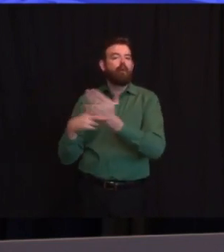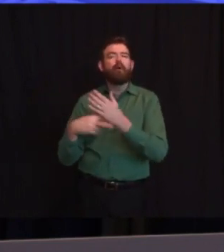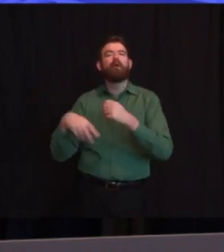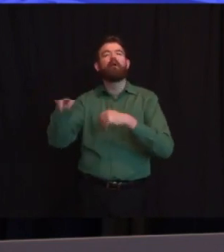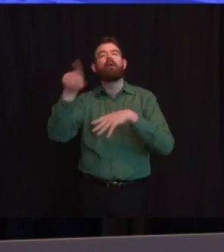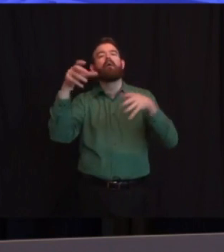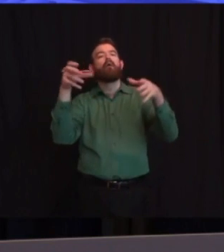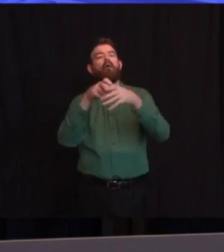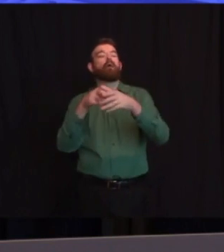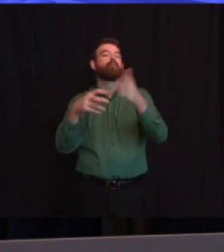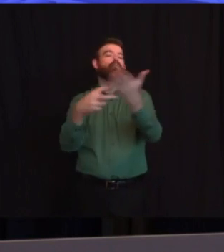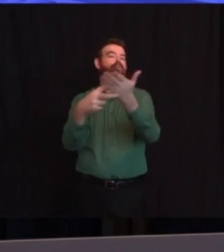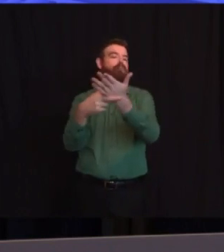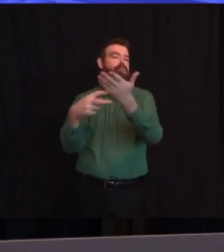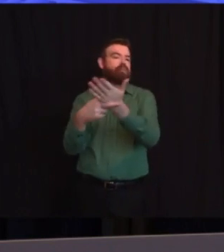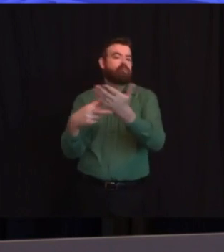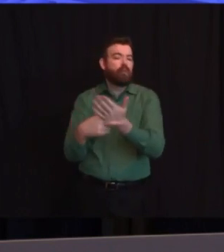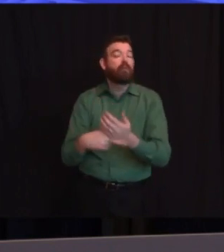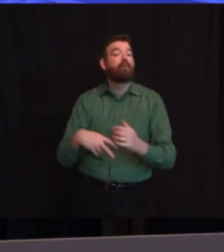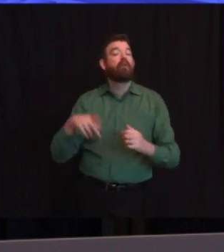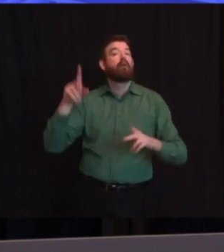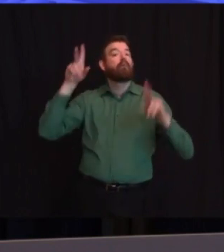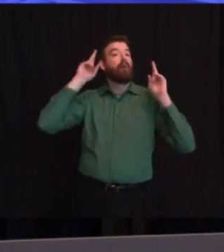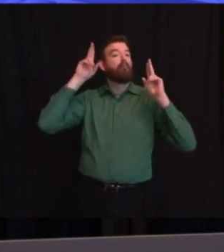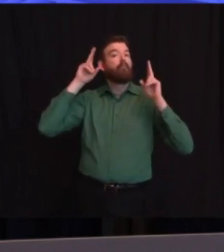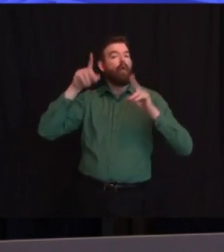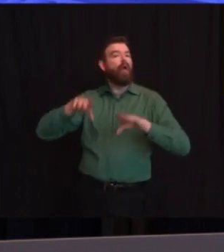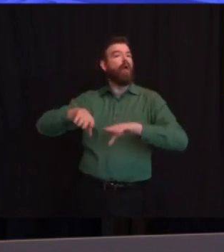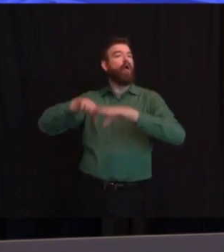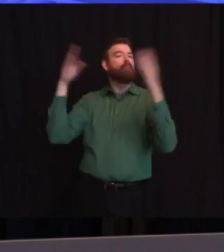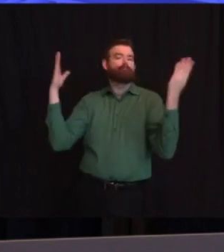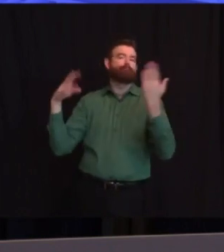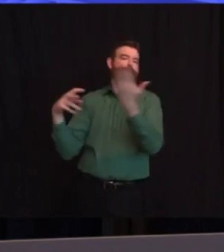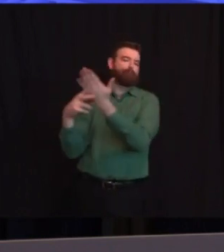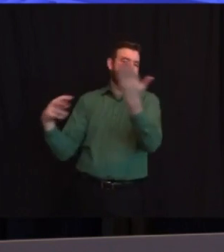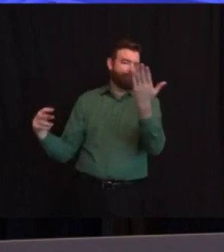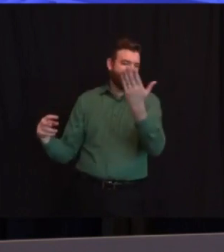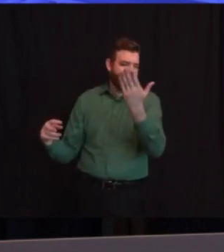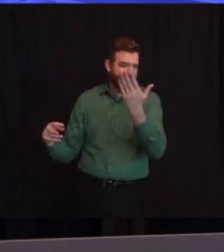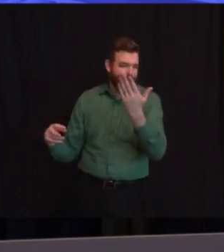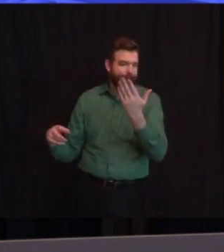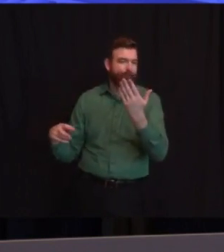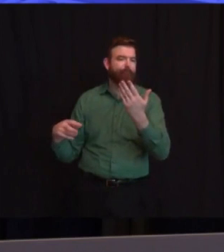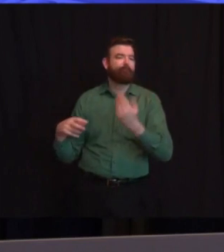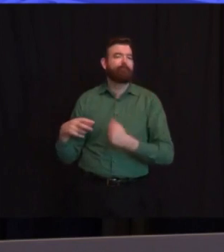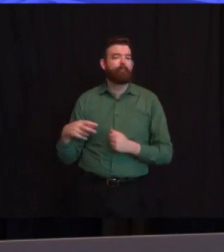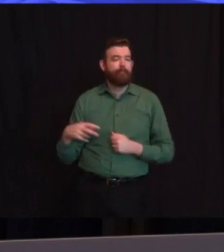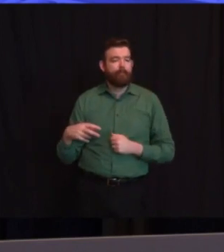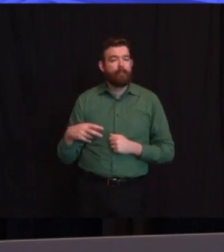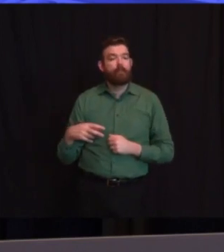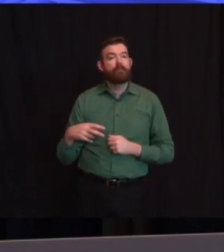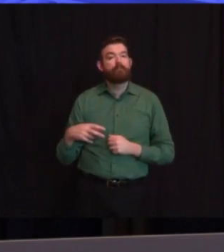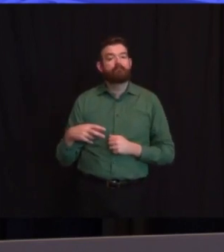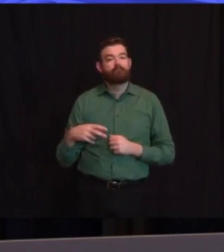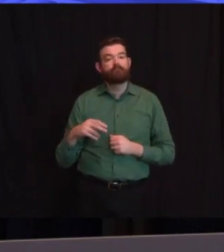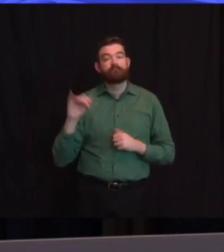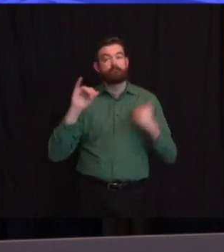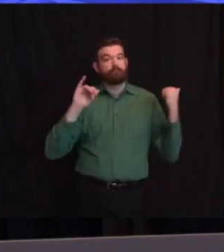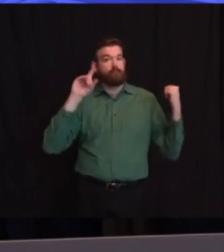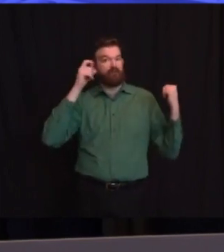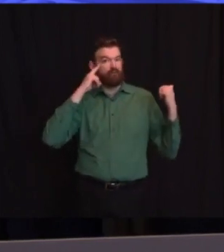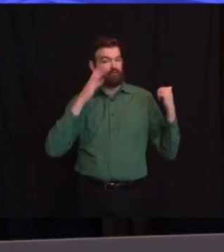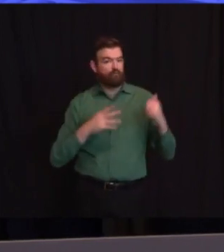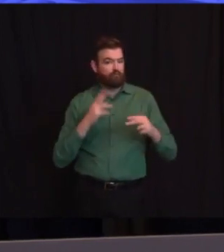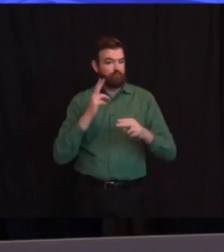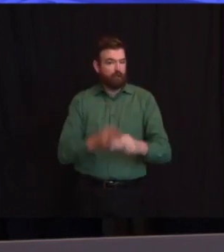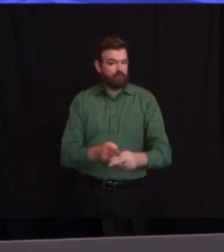barber shop owner was cited for remaining open. To the governor's point, as of